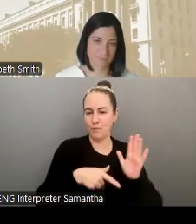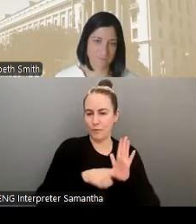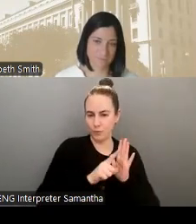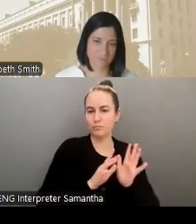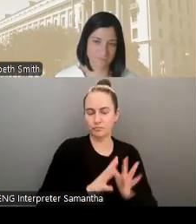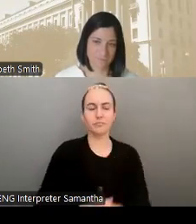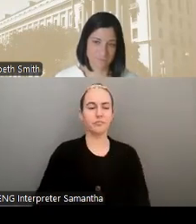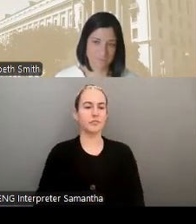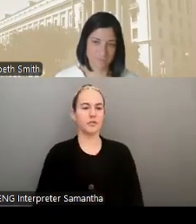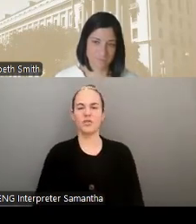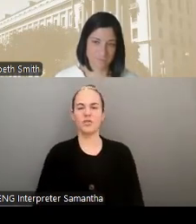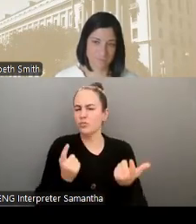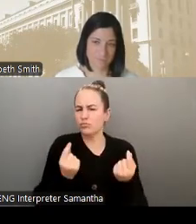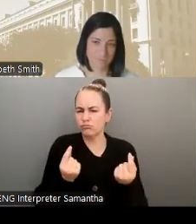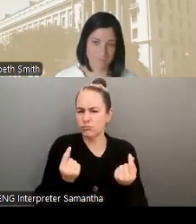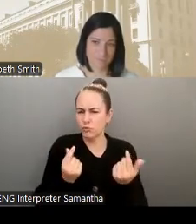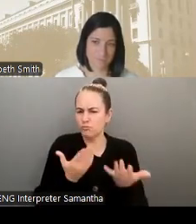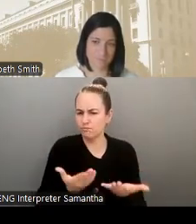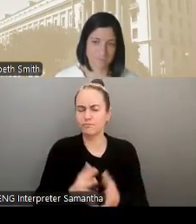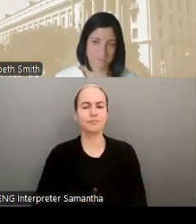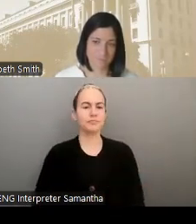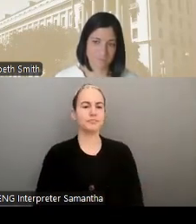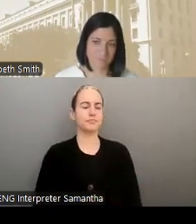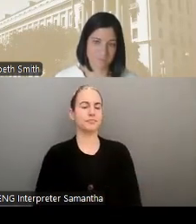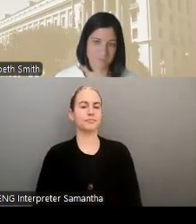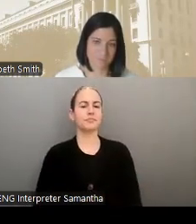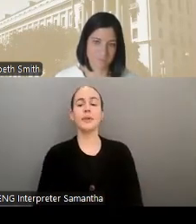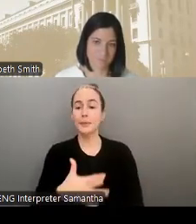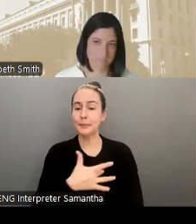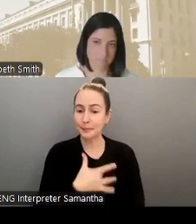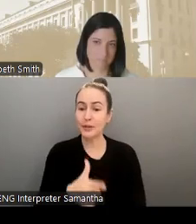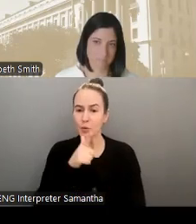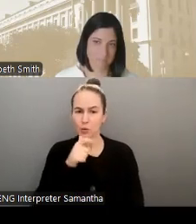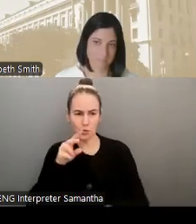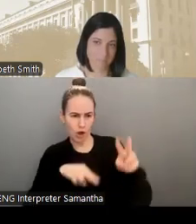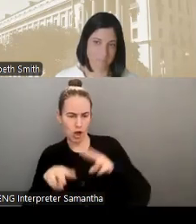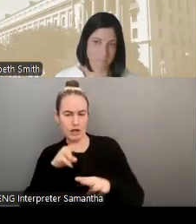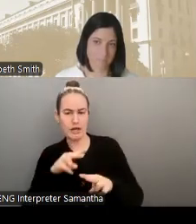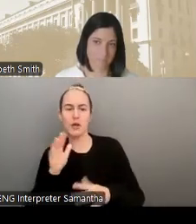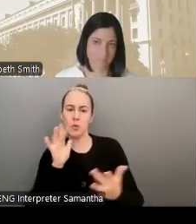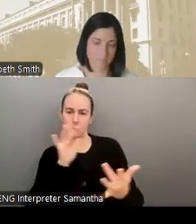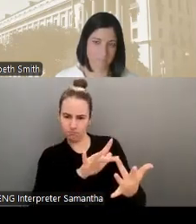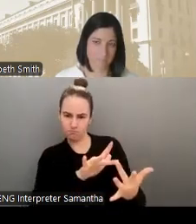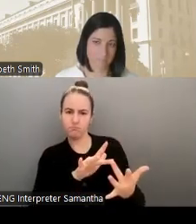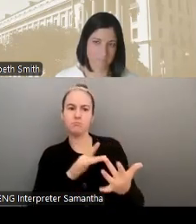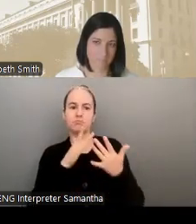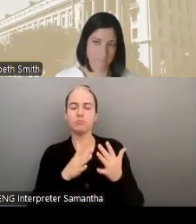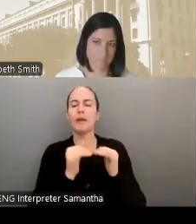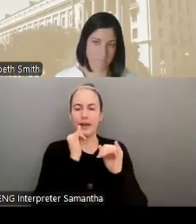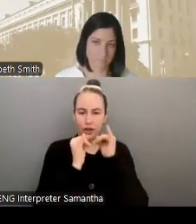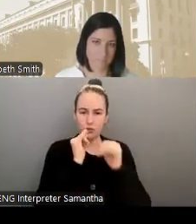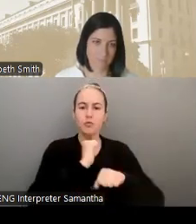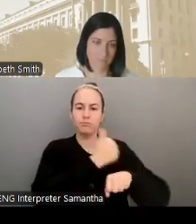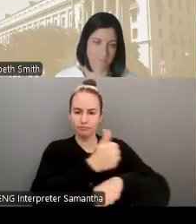to do during this phase of the audit work? So generally, the auditors are going to reach out and schedule interviews with relevant